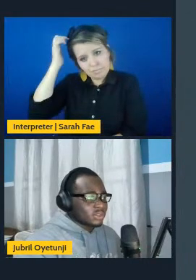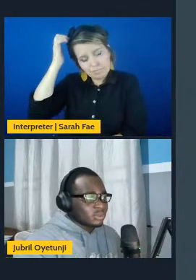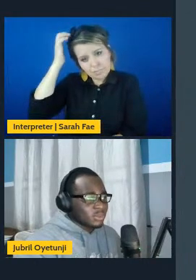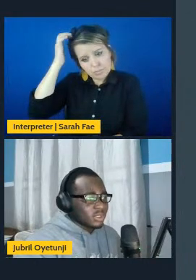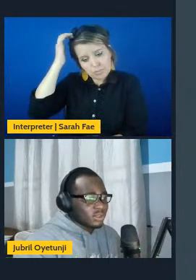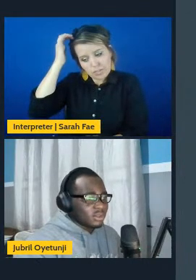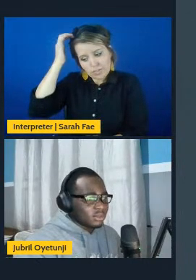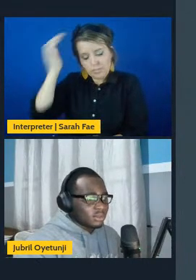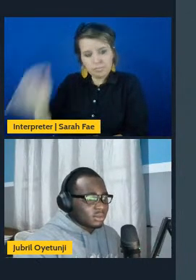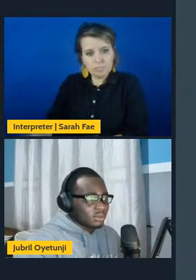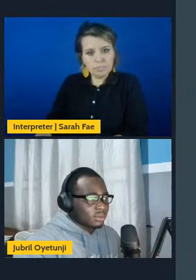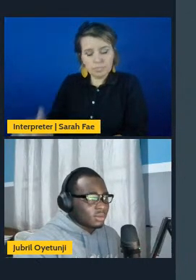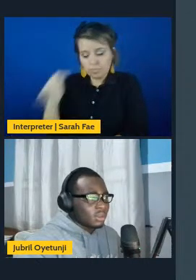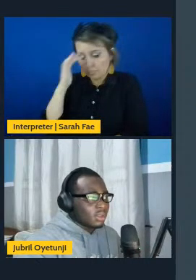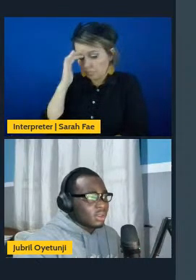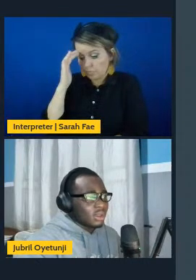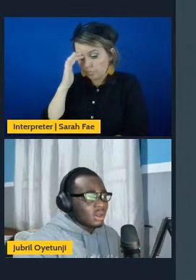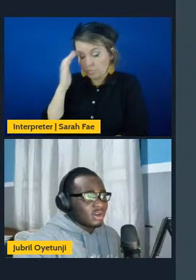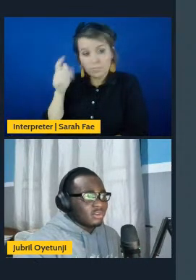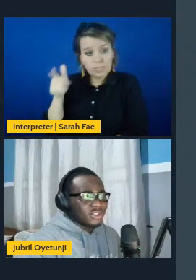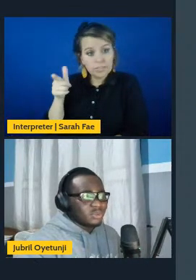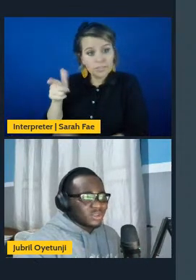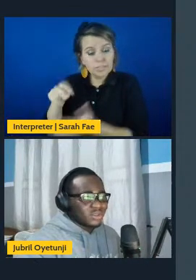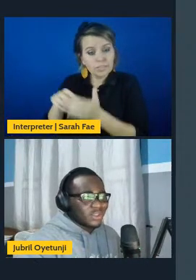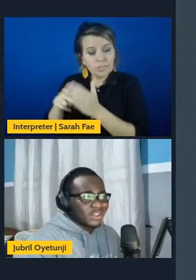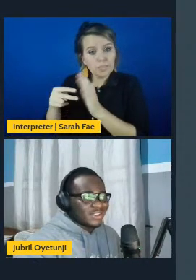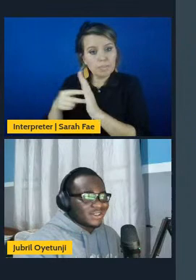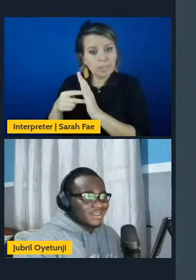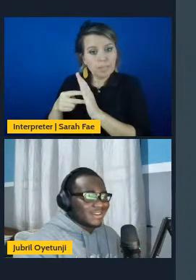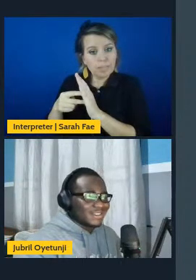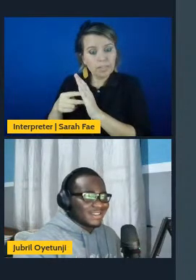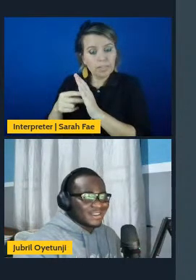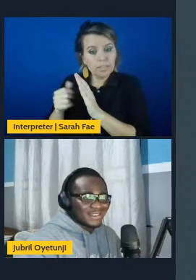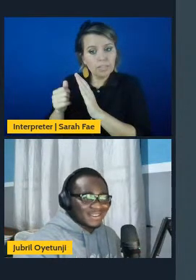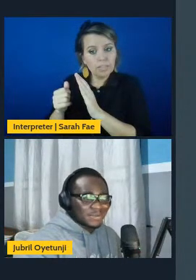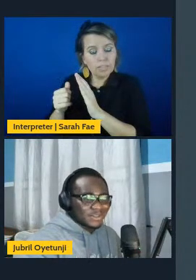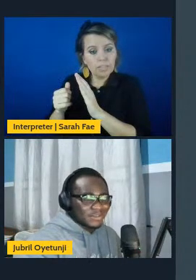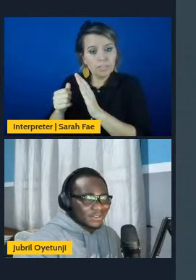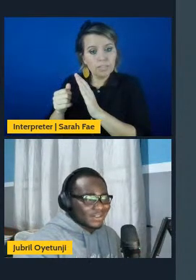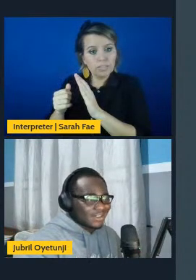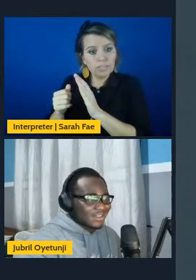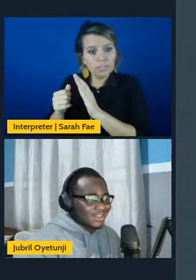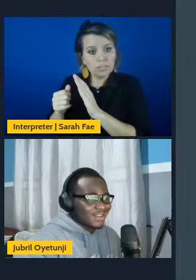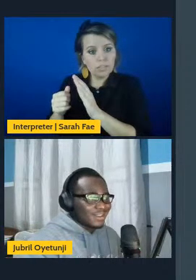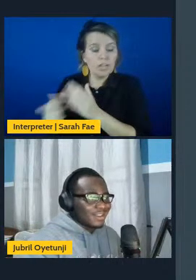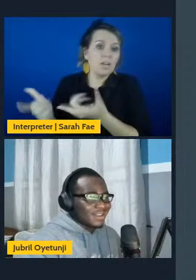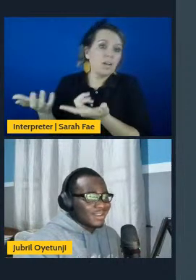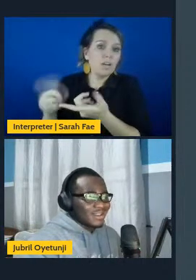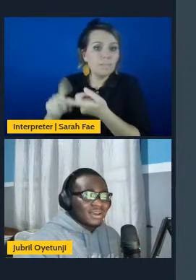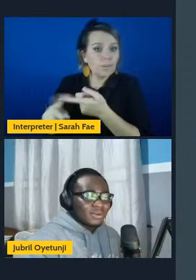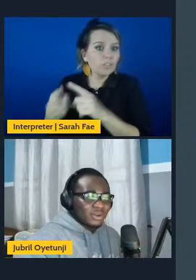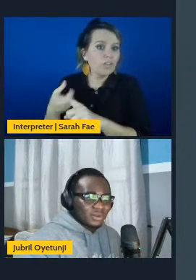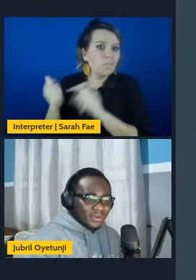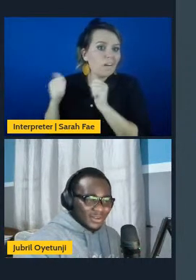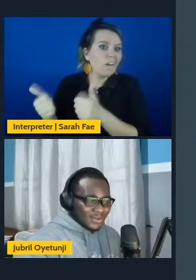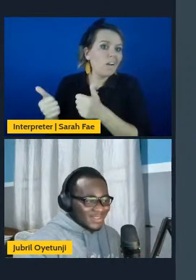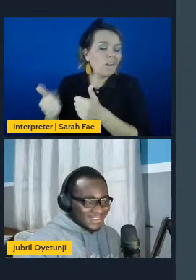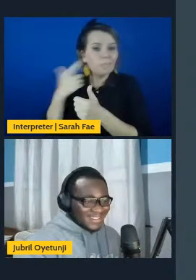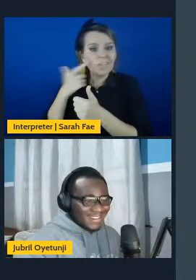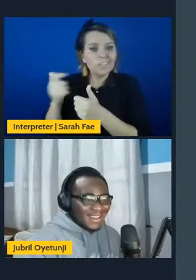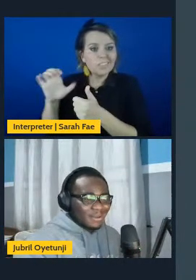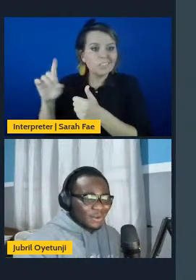does this mean friendship ended with HCL and CDK is now my best friend? Well,